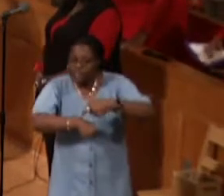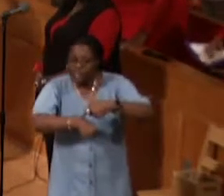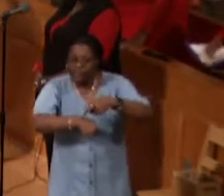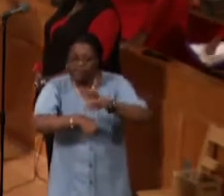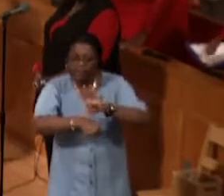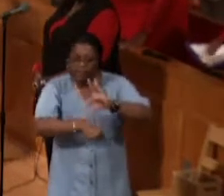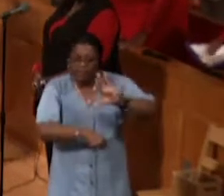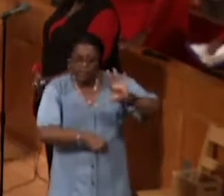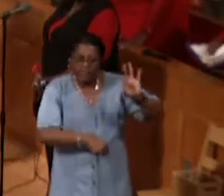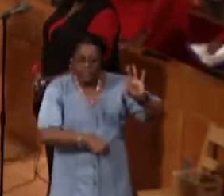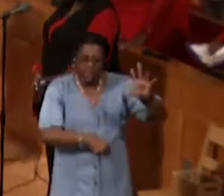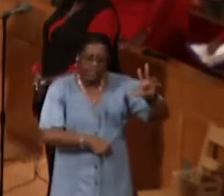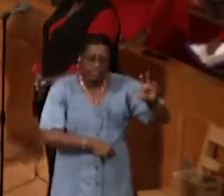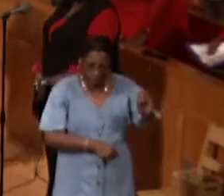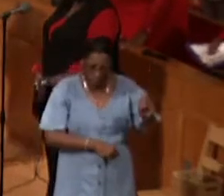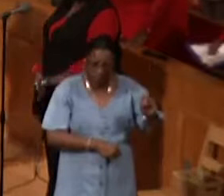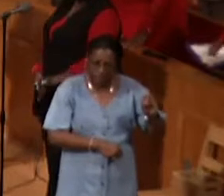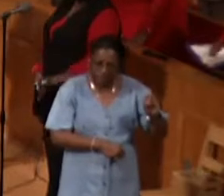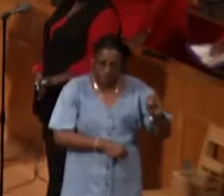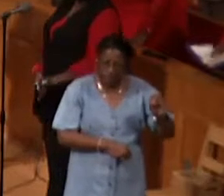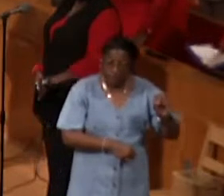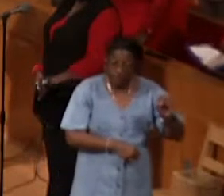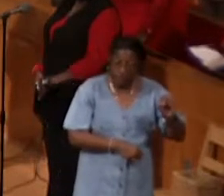So 9:30 on the 25th,